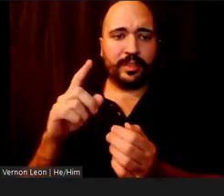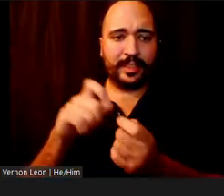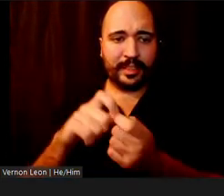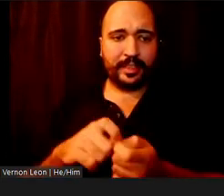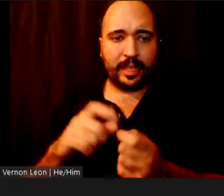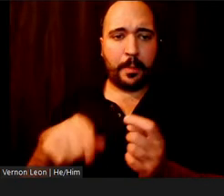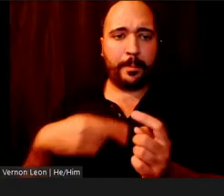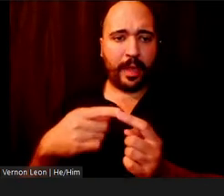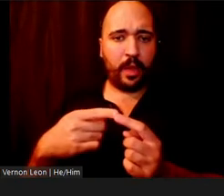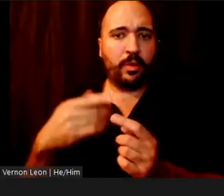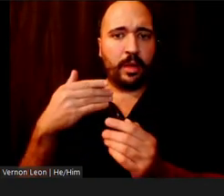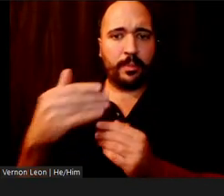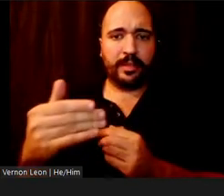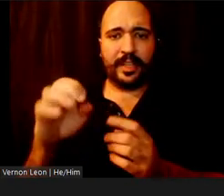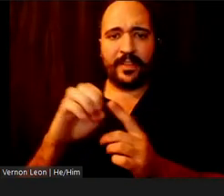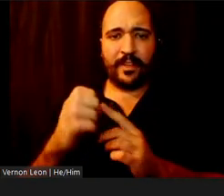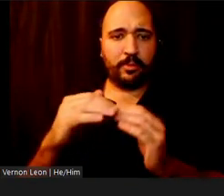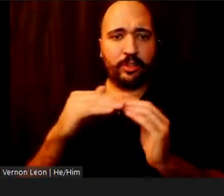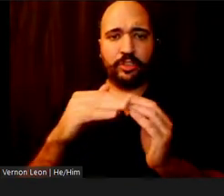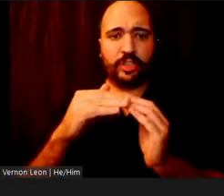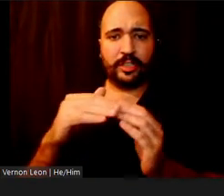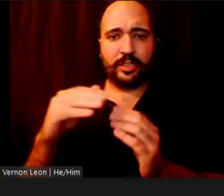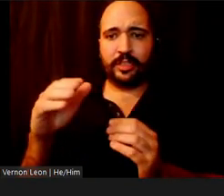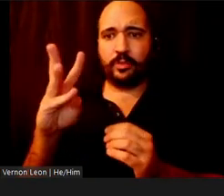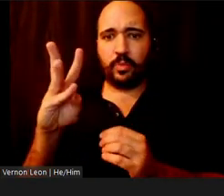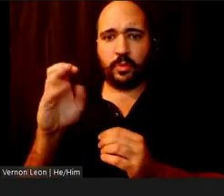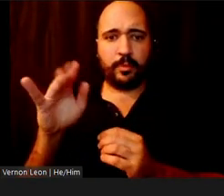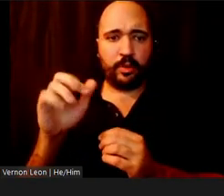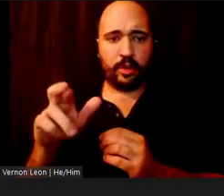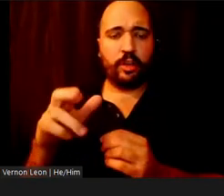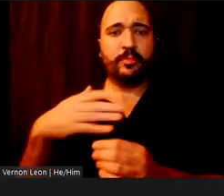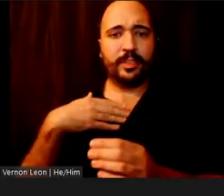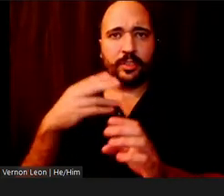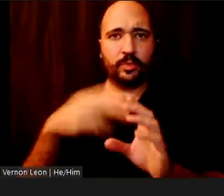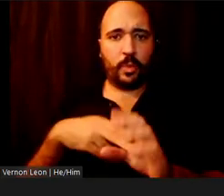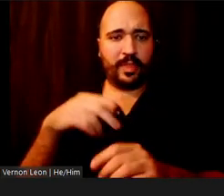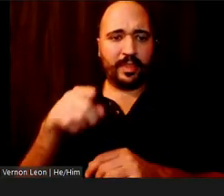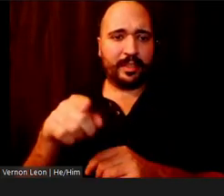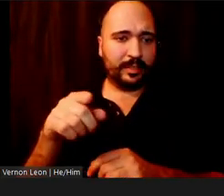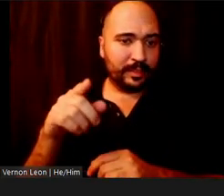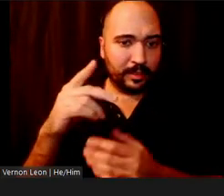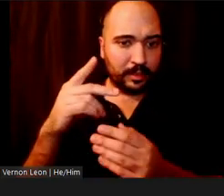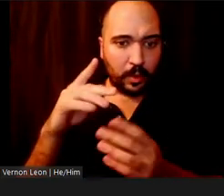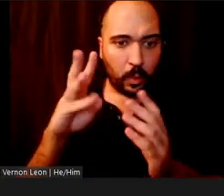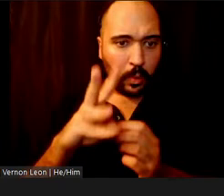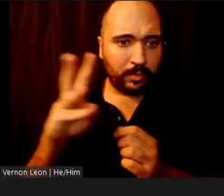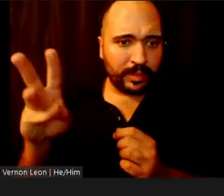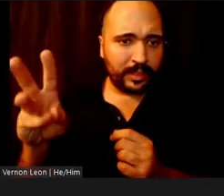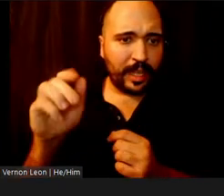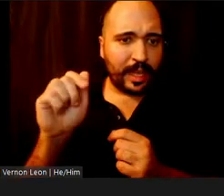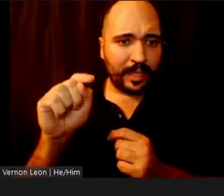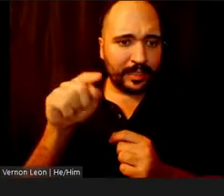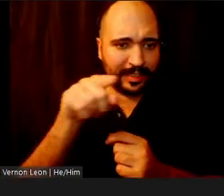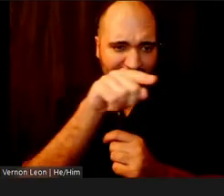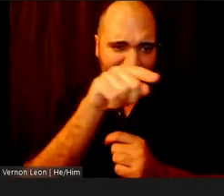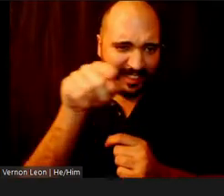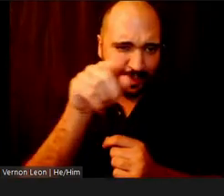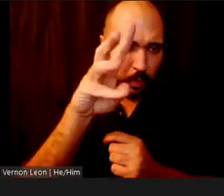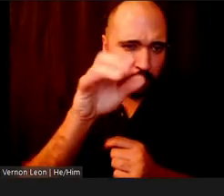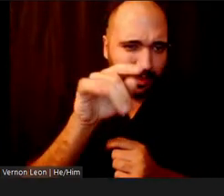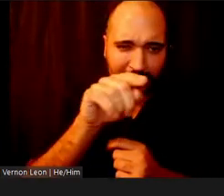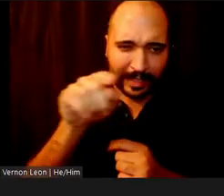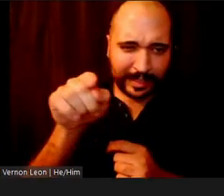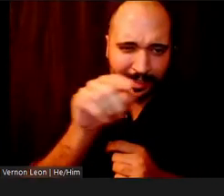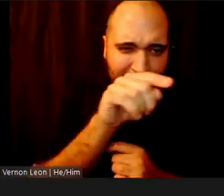environmental justice webinars, please visit the project website at new.mta.info forward slash project forward slash